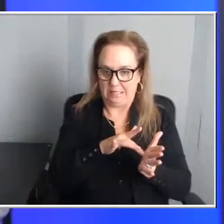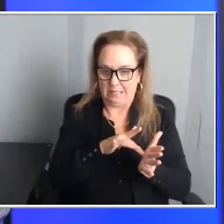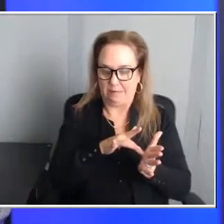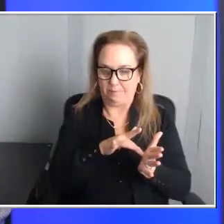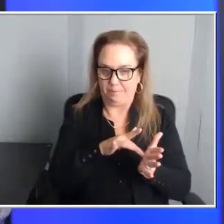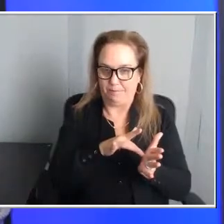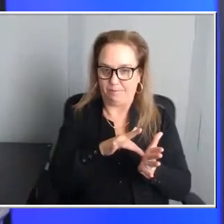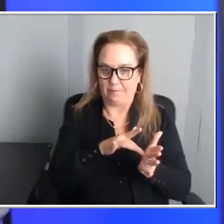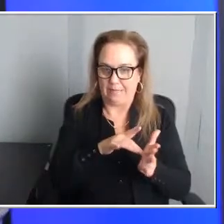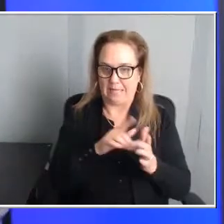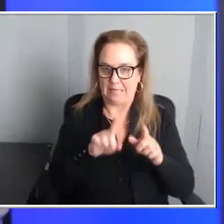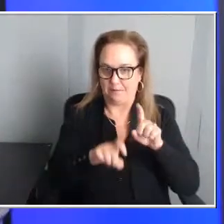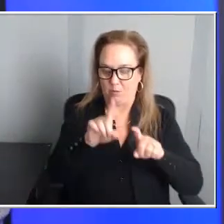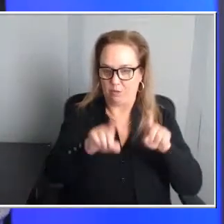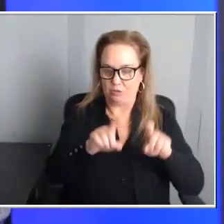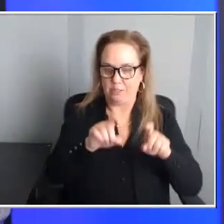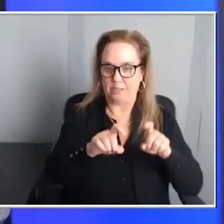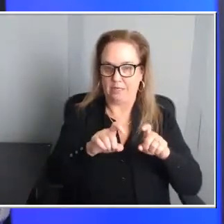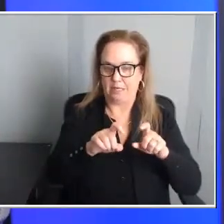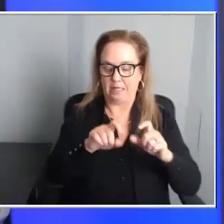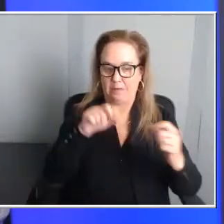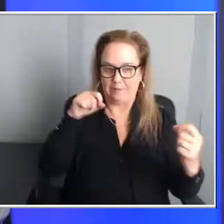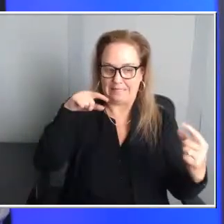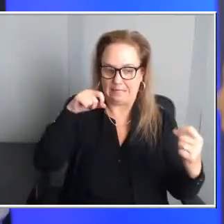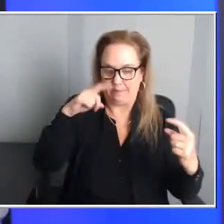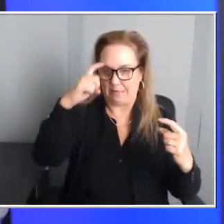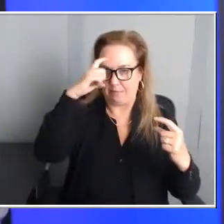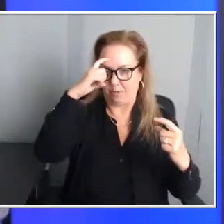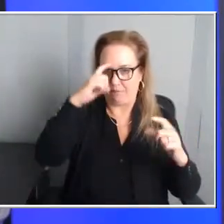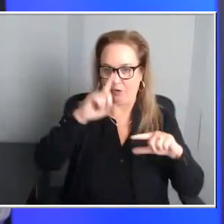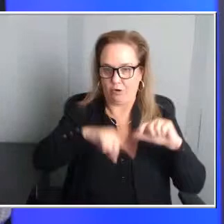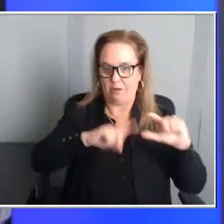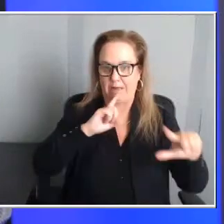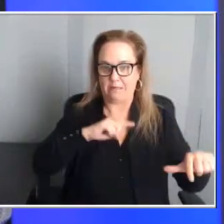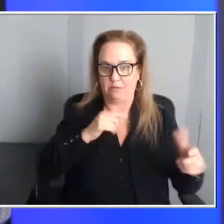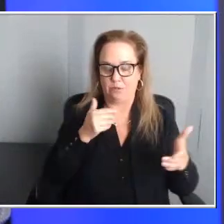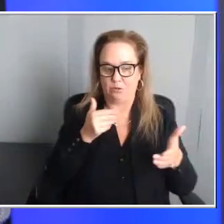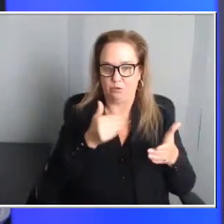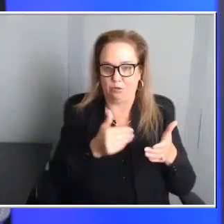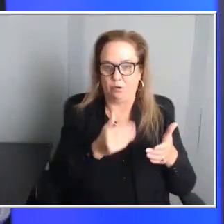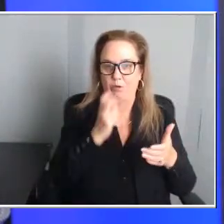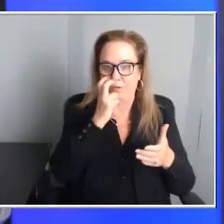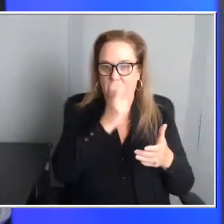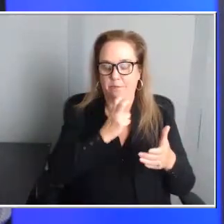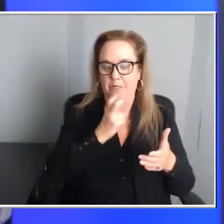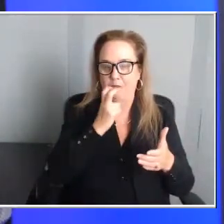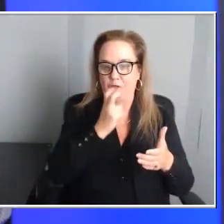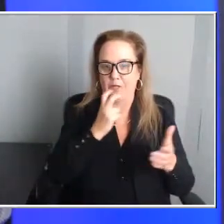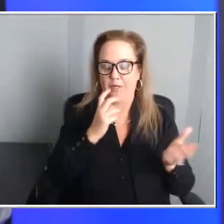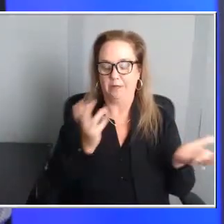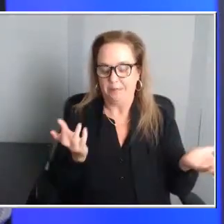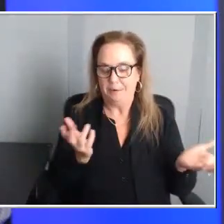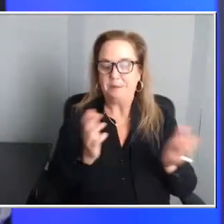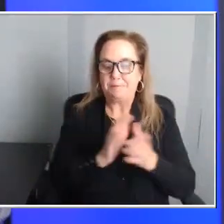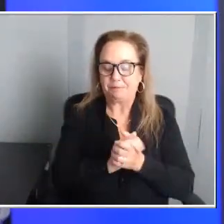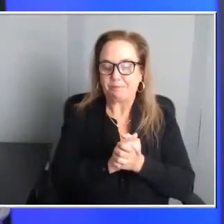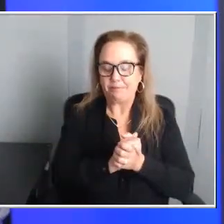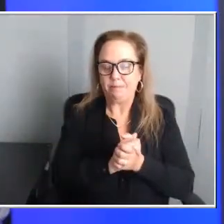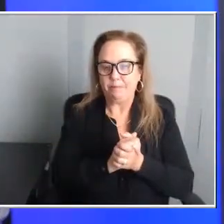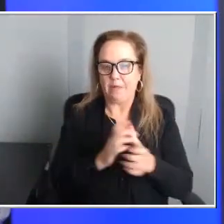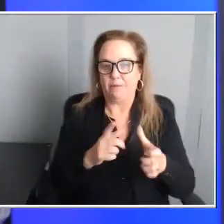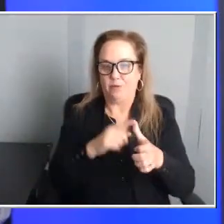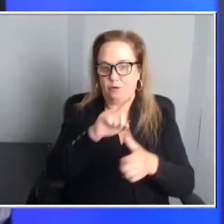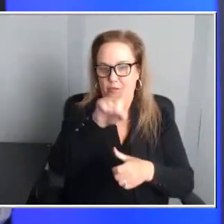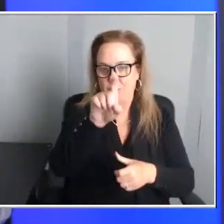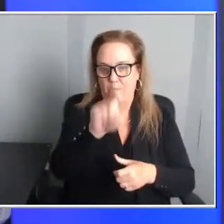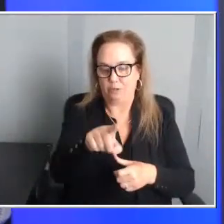list of questions, and they would stimulate the brain. If he couldn't answer, it was too close to his speech, and we wouldn't be able to do anything. And the first question they